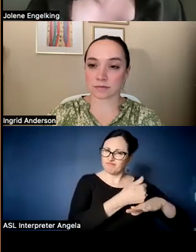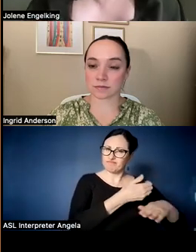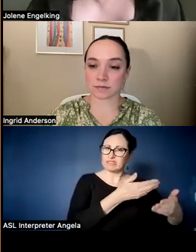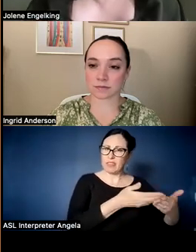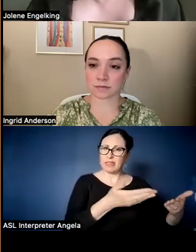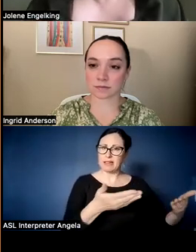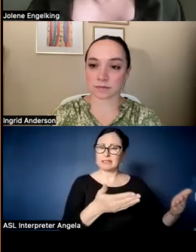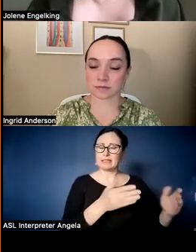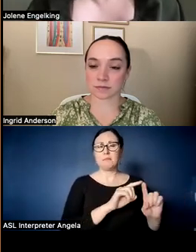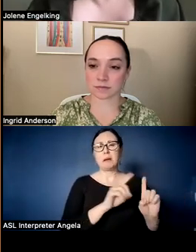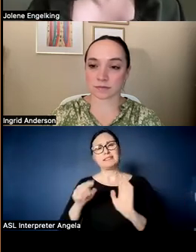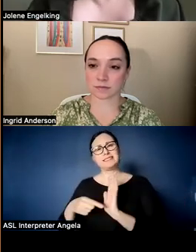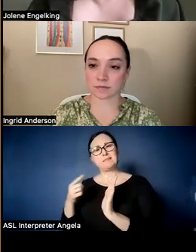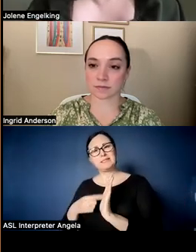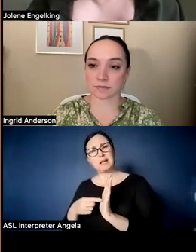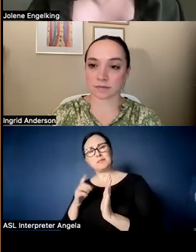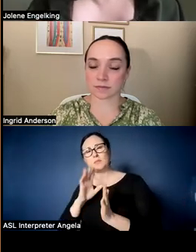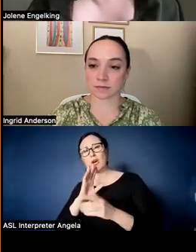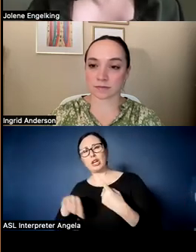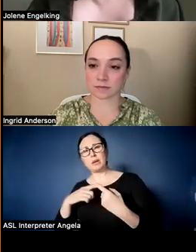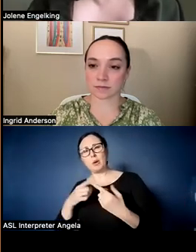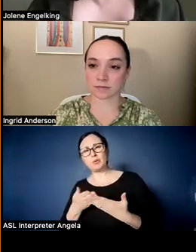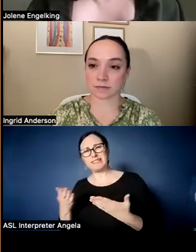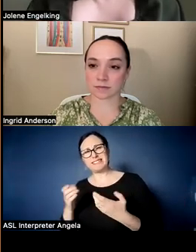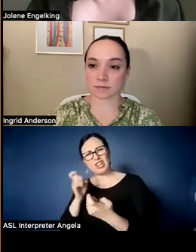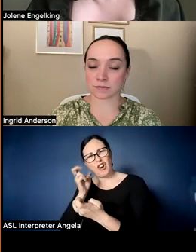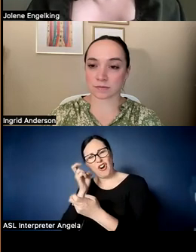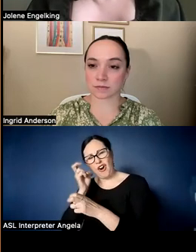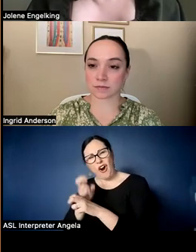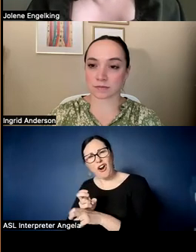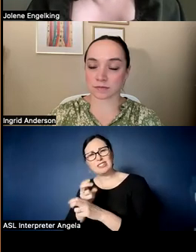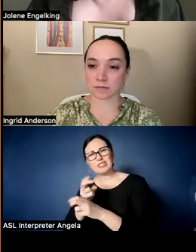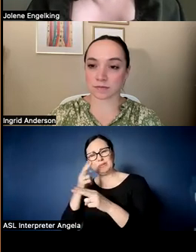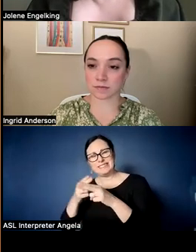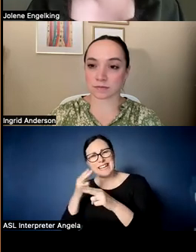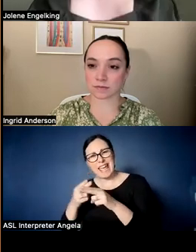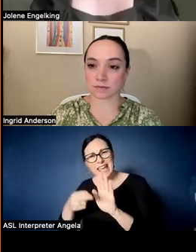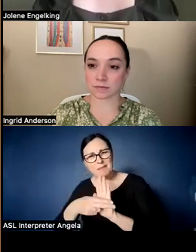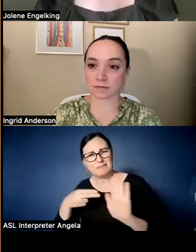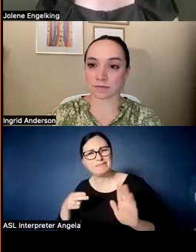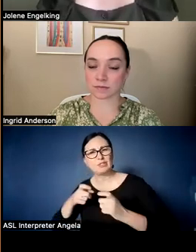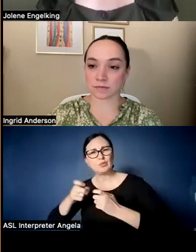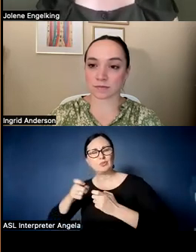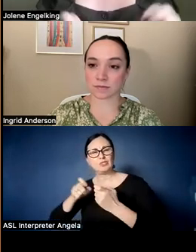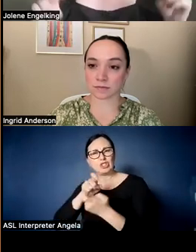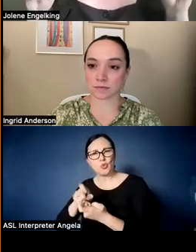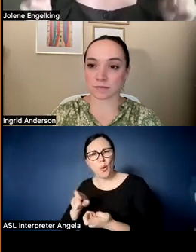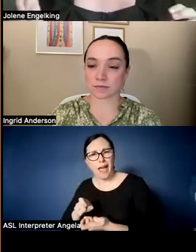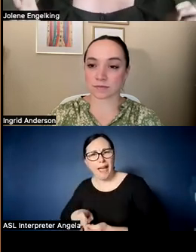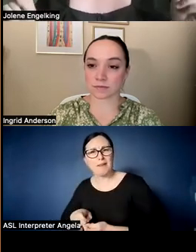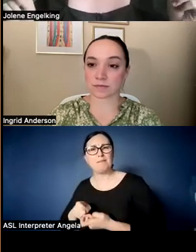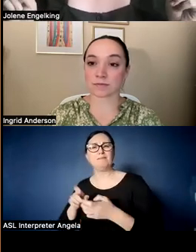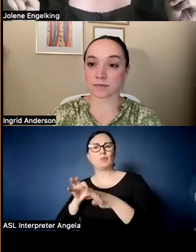those things that are sometimes harder to name, those things that are harder to pinpoint, that often kind of might fall under those terms of like, like